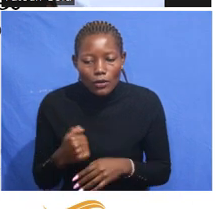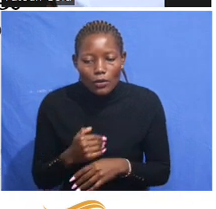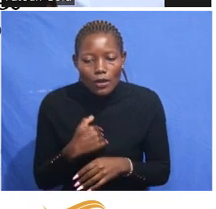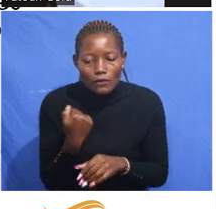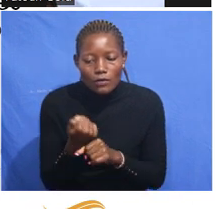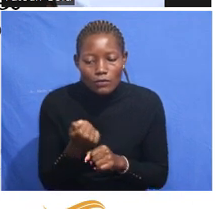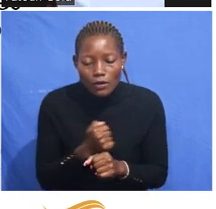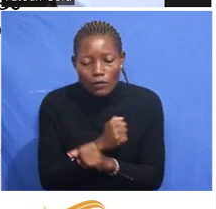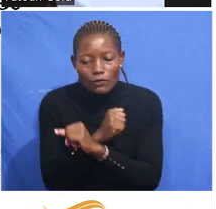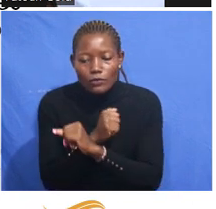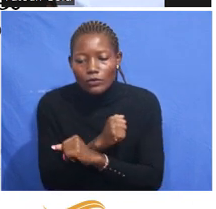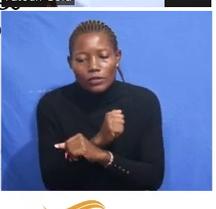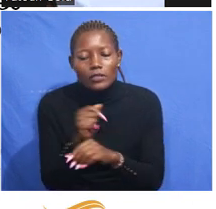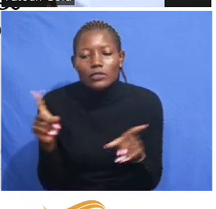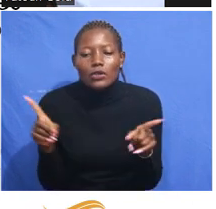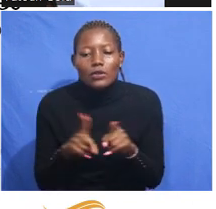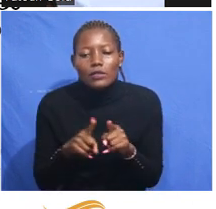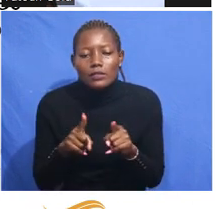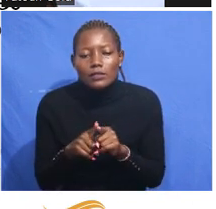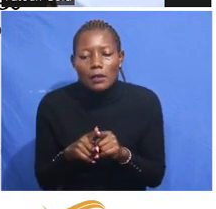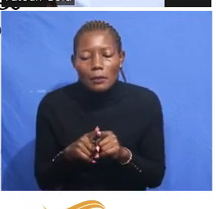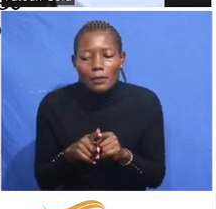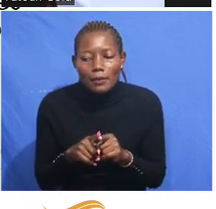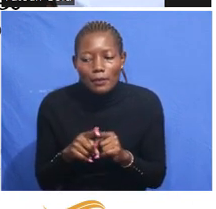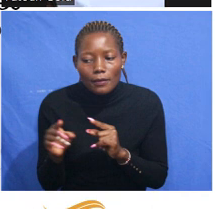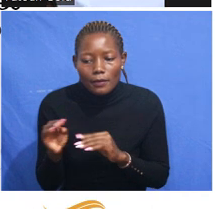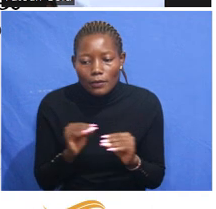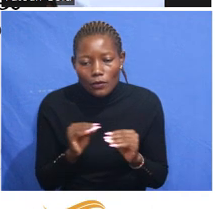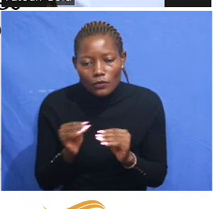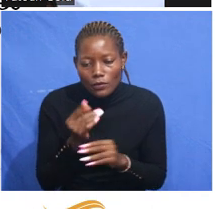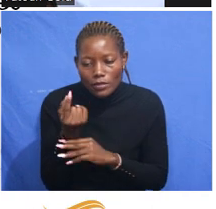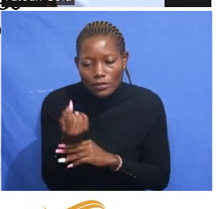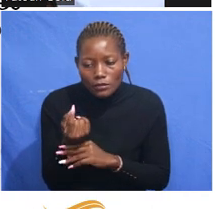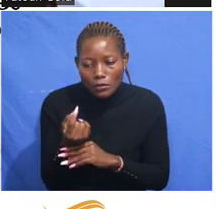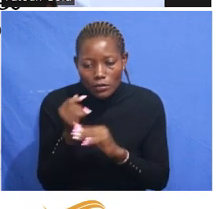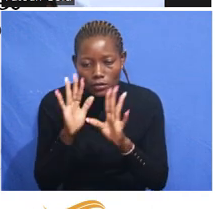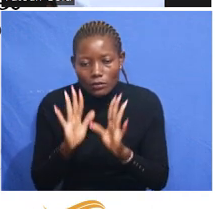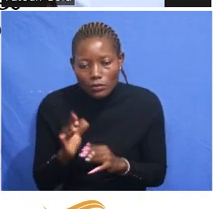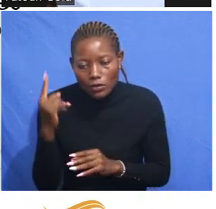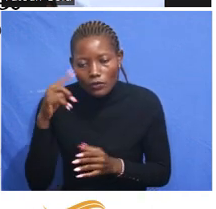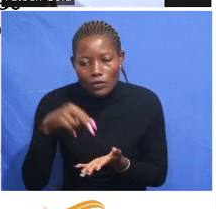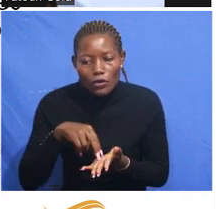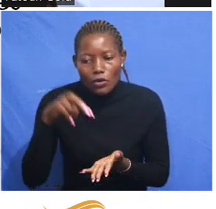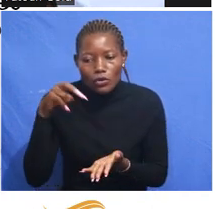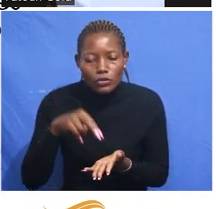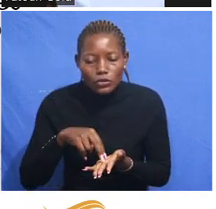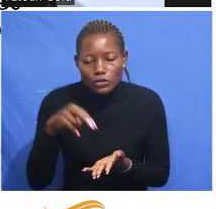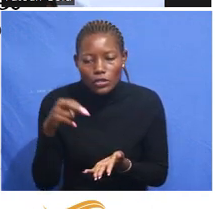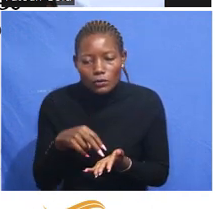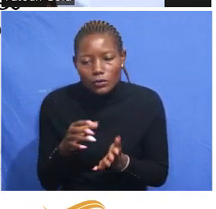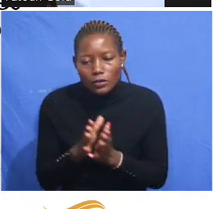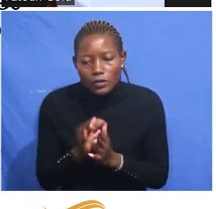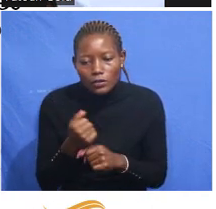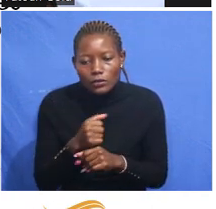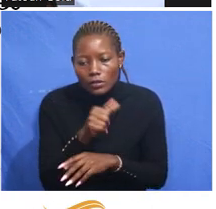protection, but also a slight degree of movement is necessary for jumping and twisting